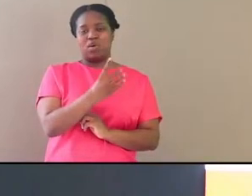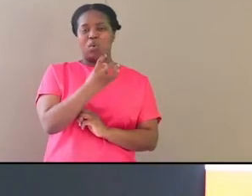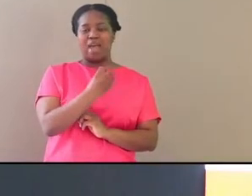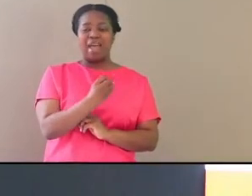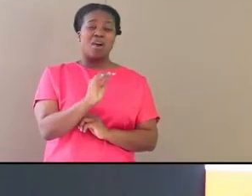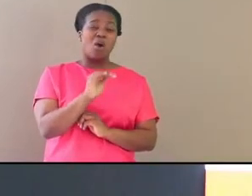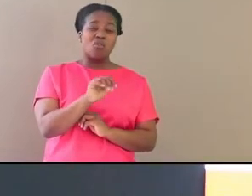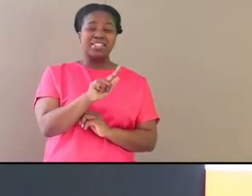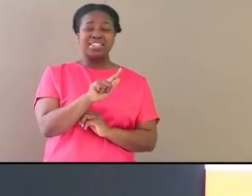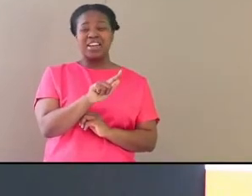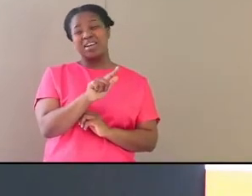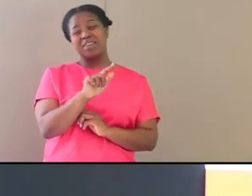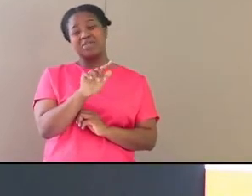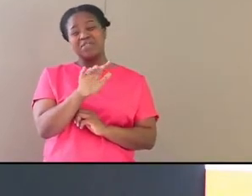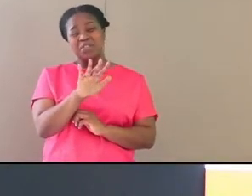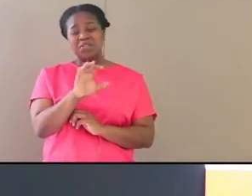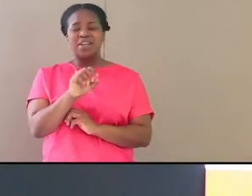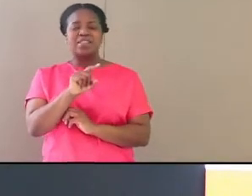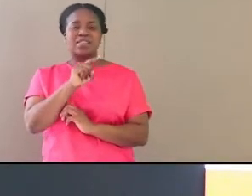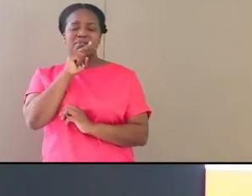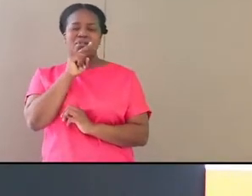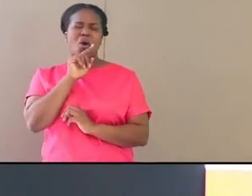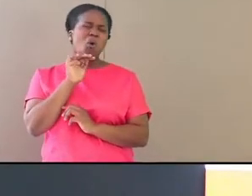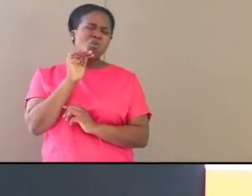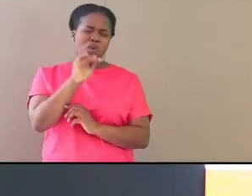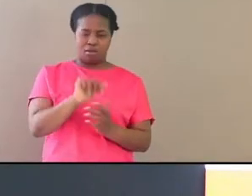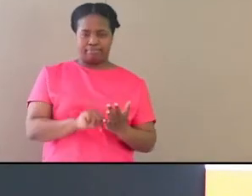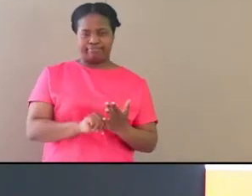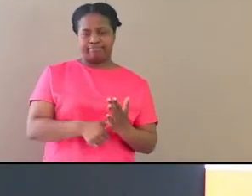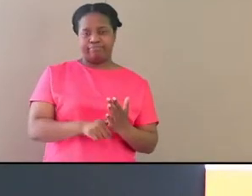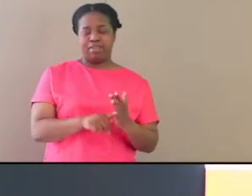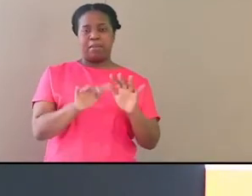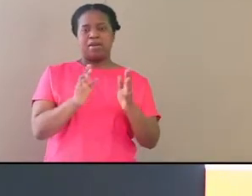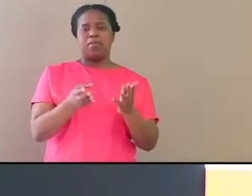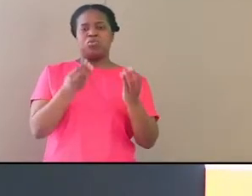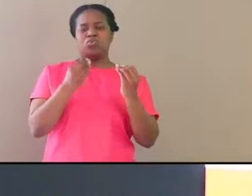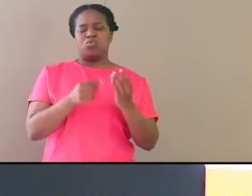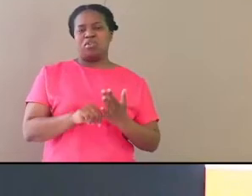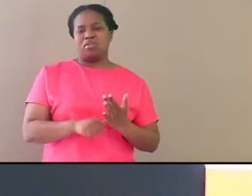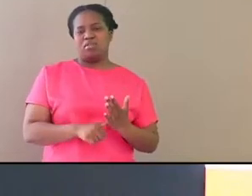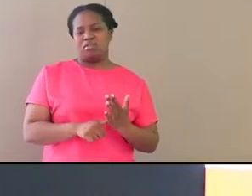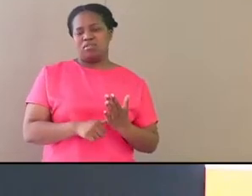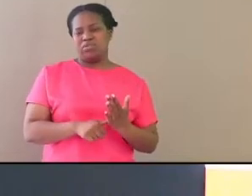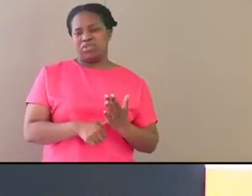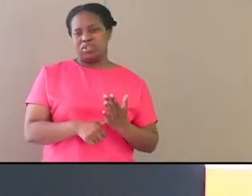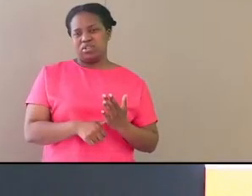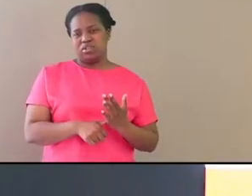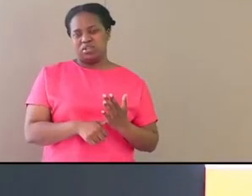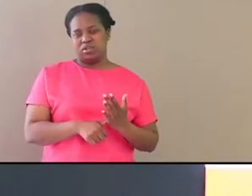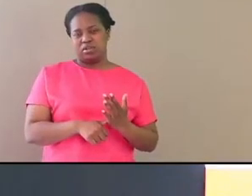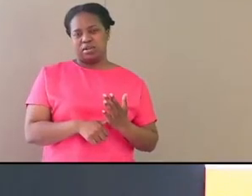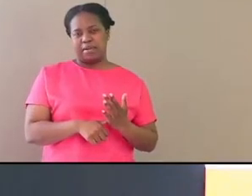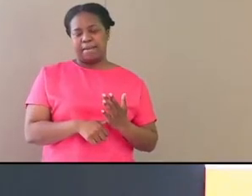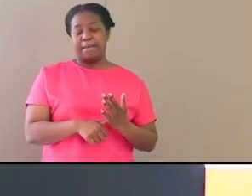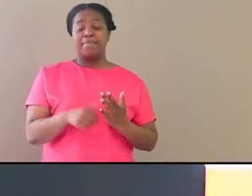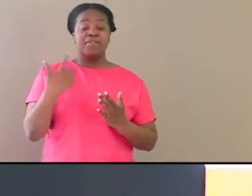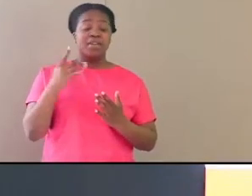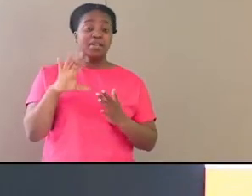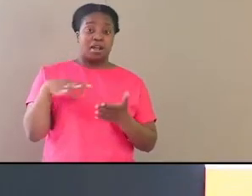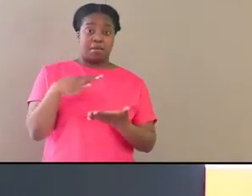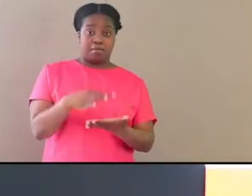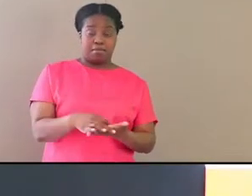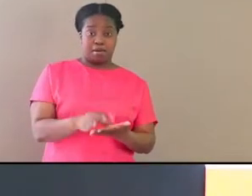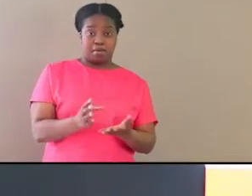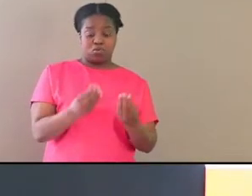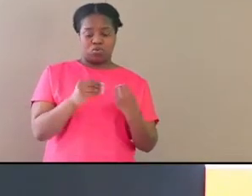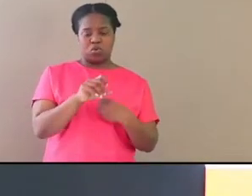,000 social grant beneficiaries who have applied and received